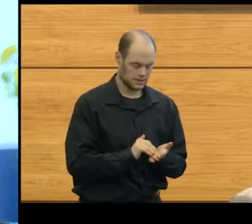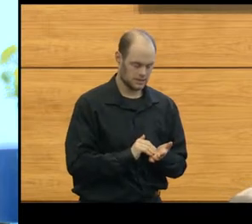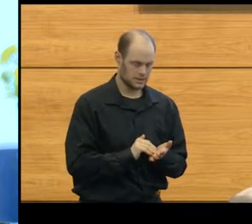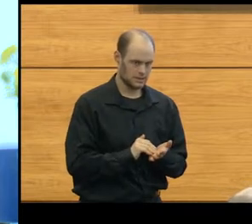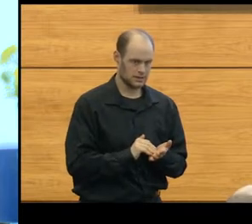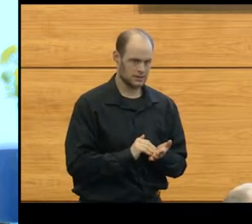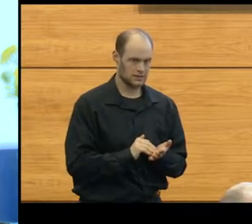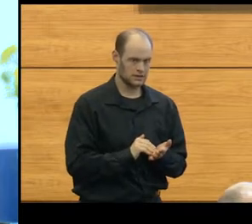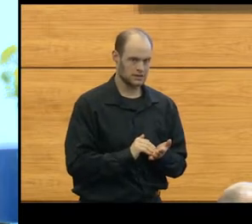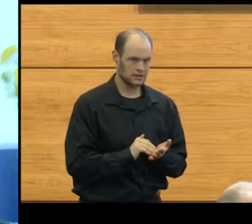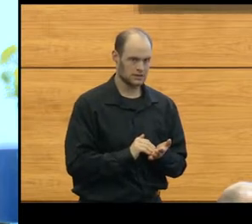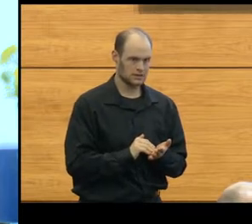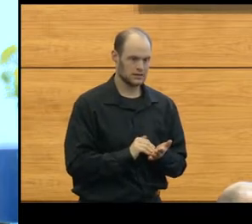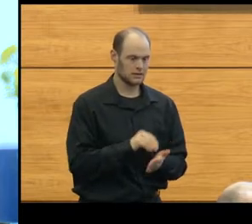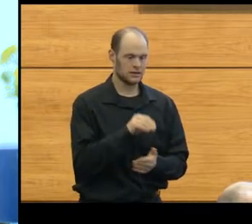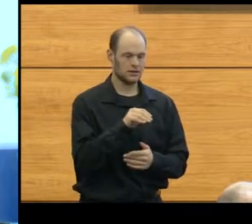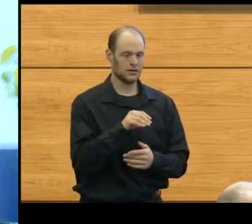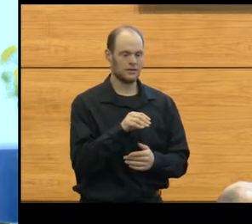the Smith family